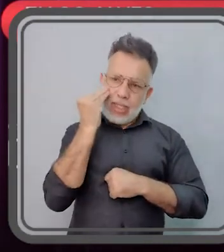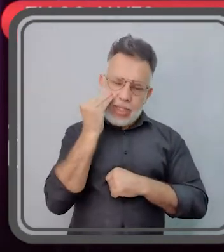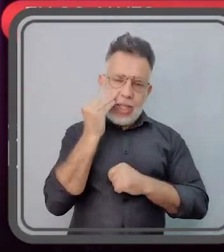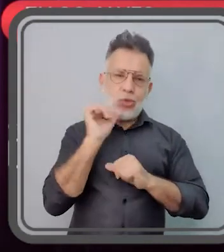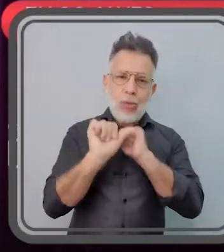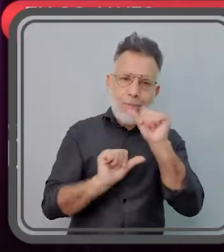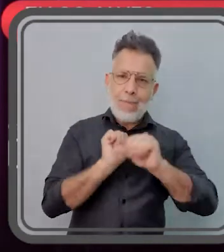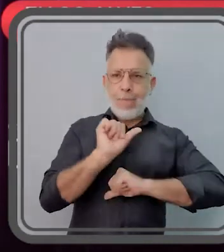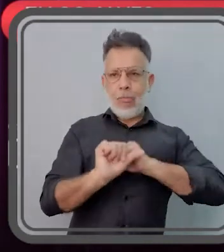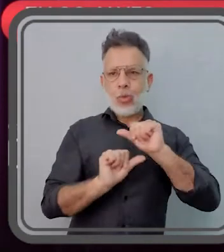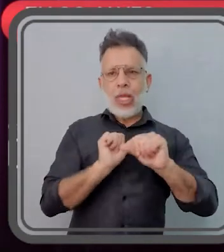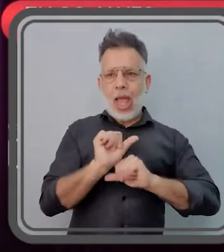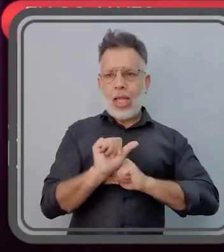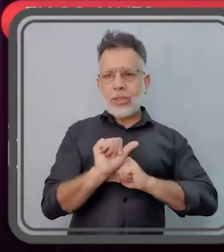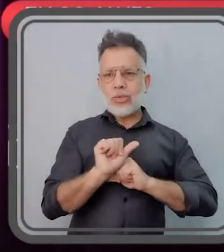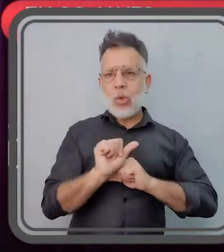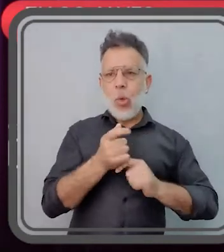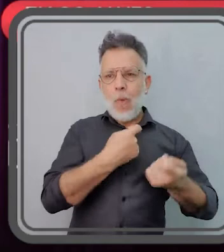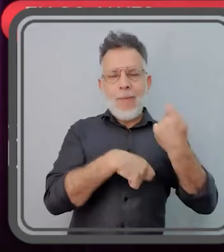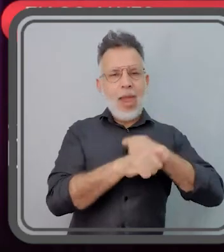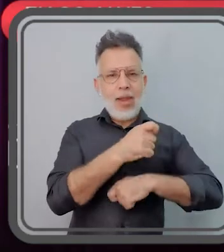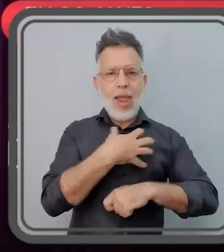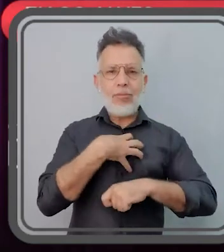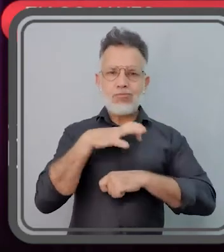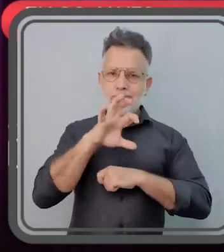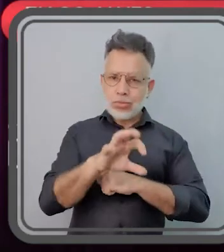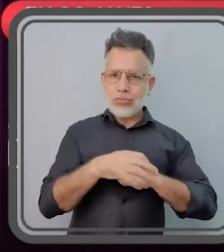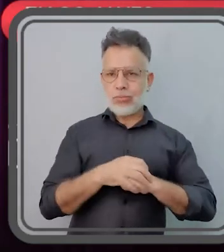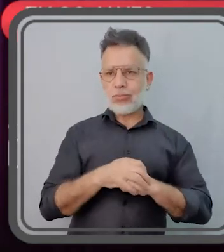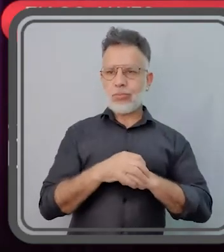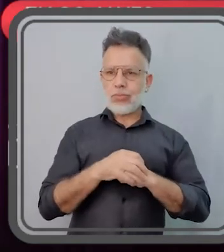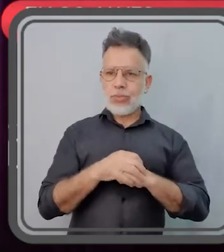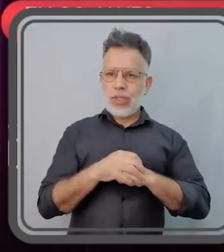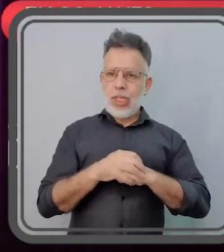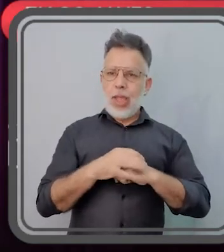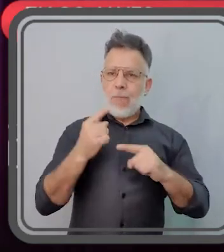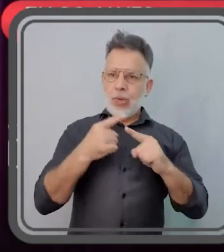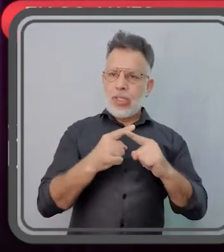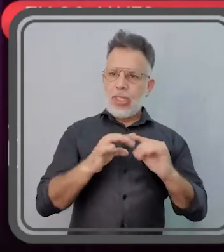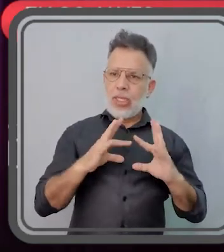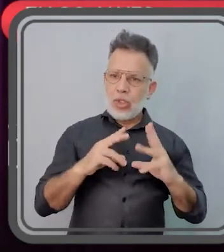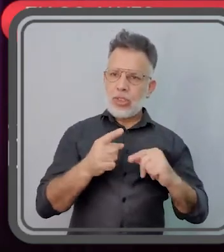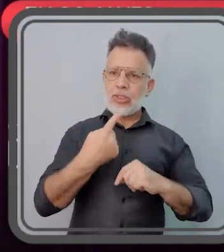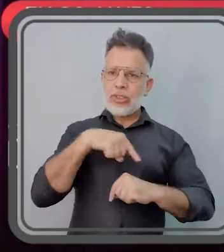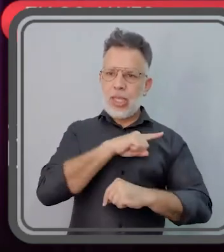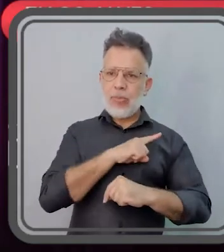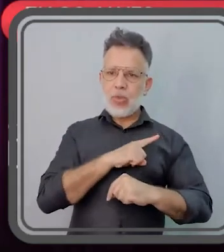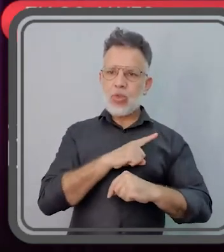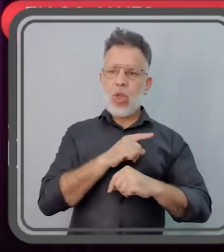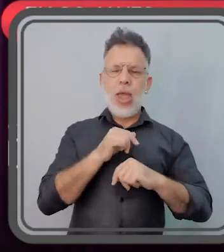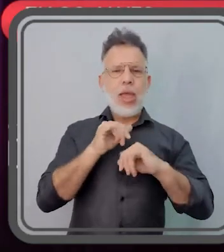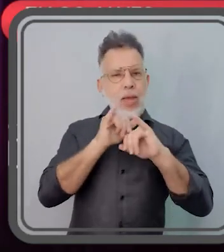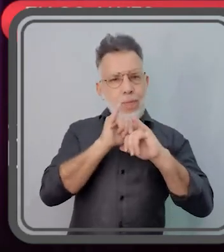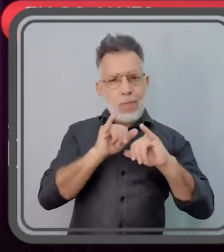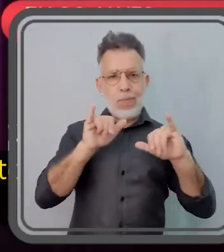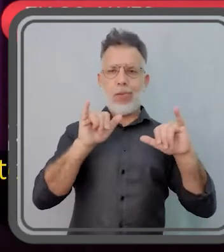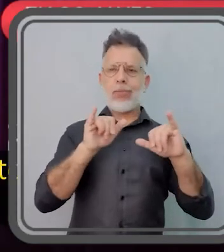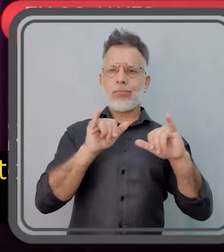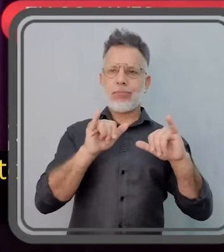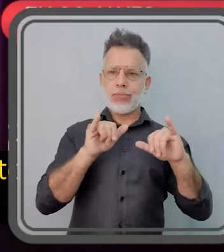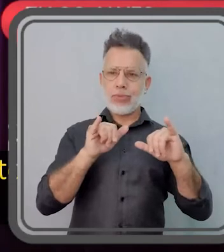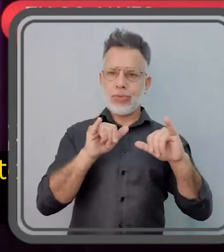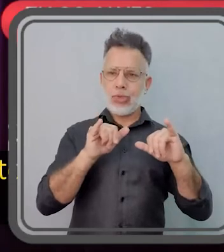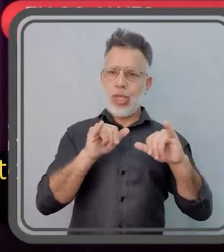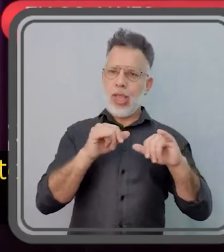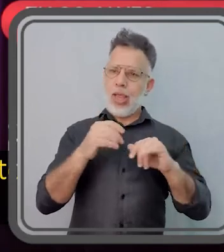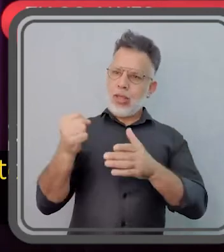change the market in that sense, because we are not just here to take what